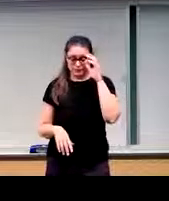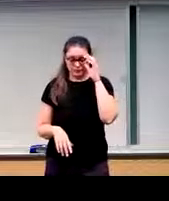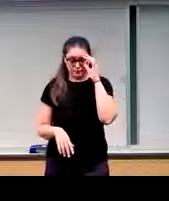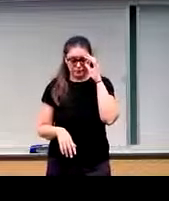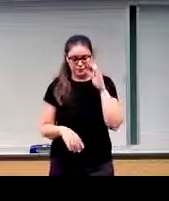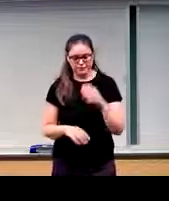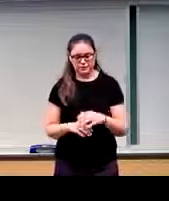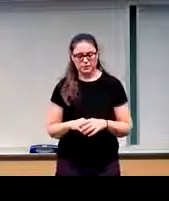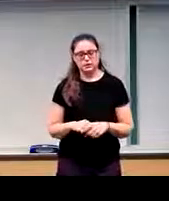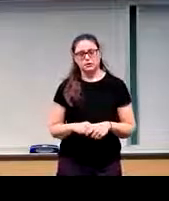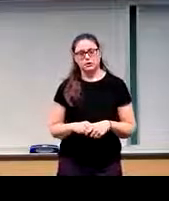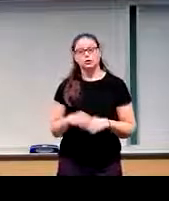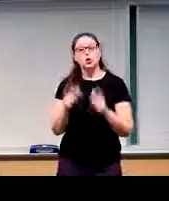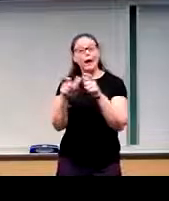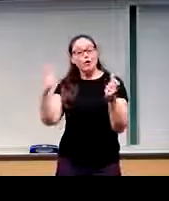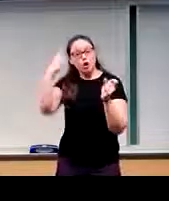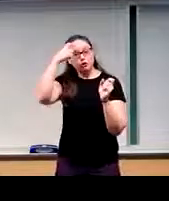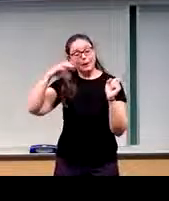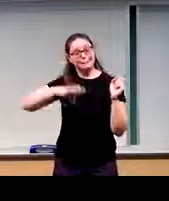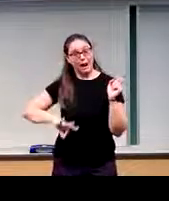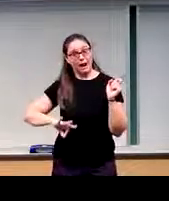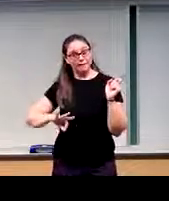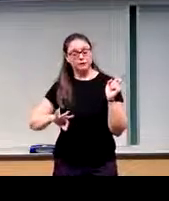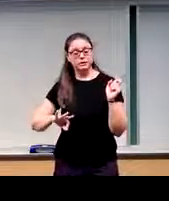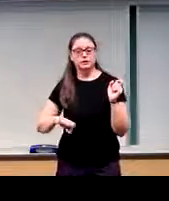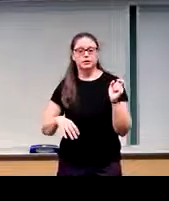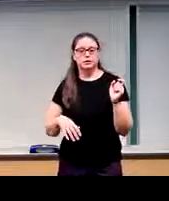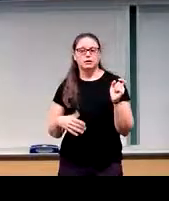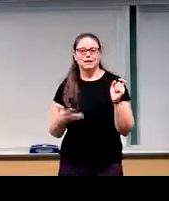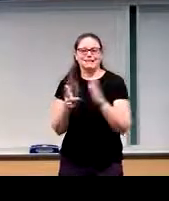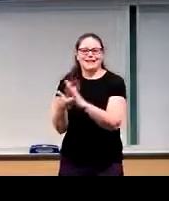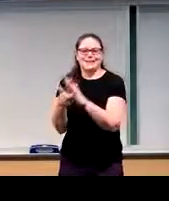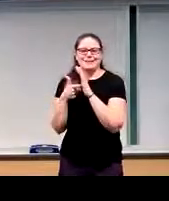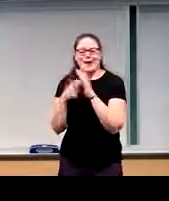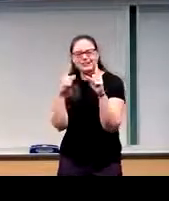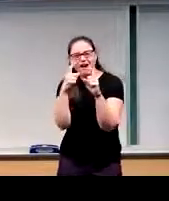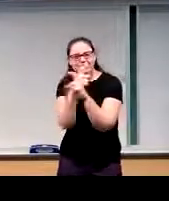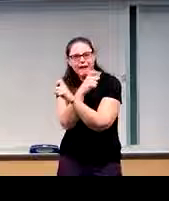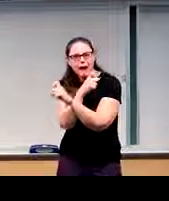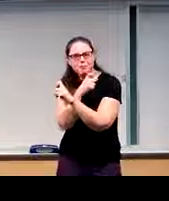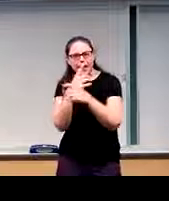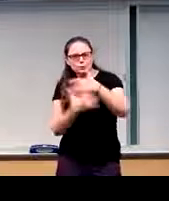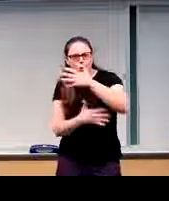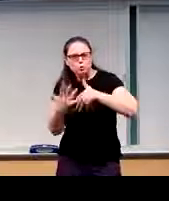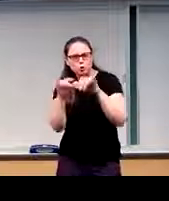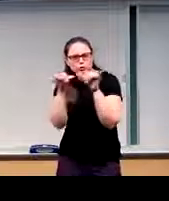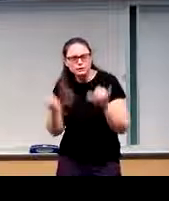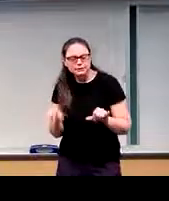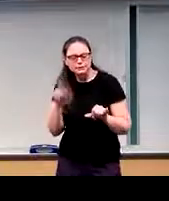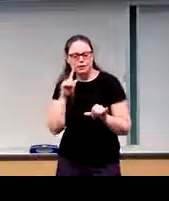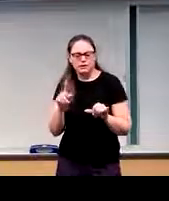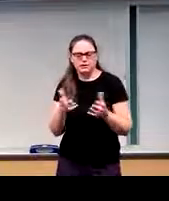The benefits of large brains can be explained by the demands of complex social systems that